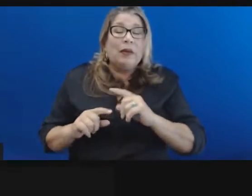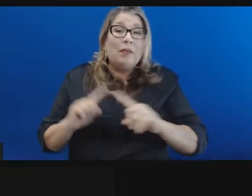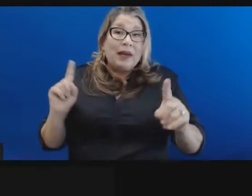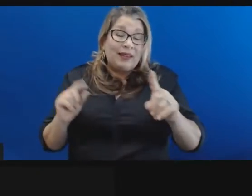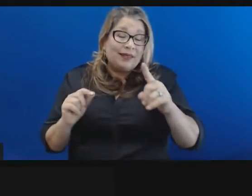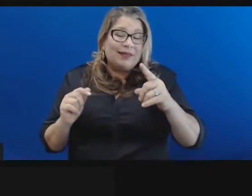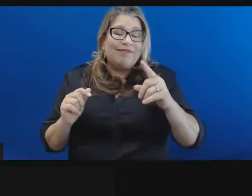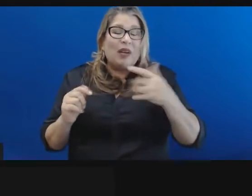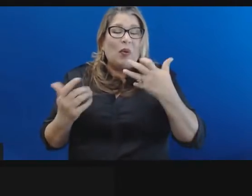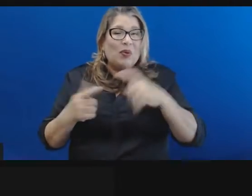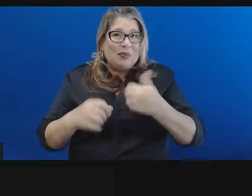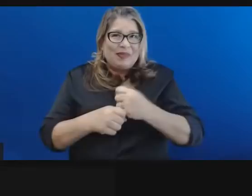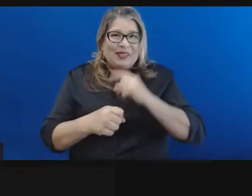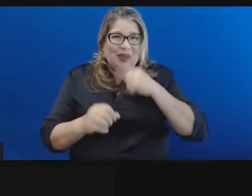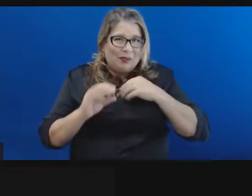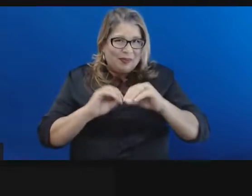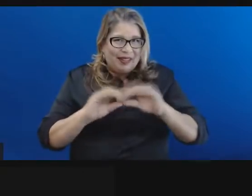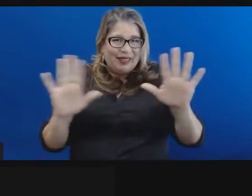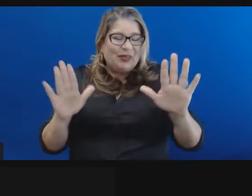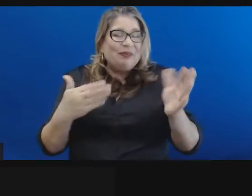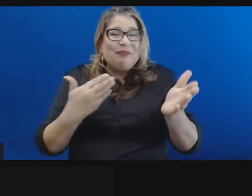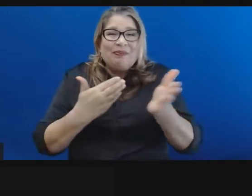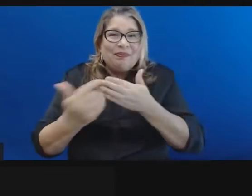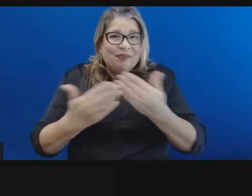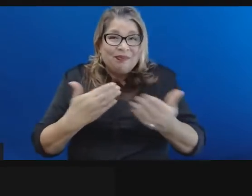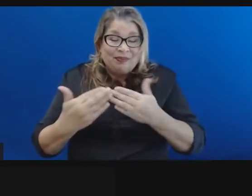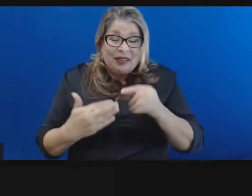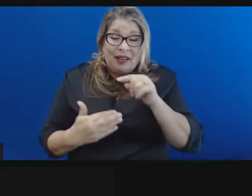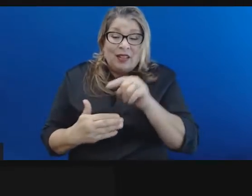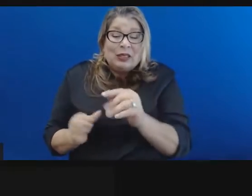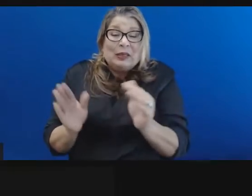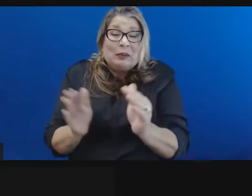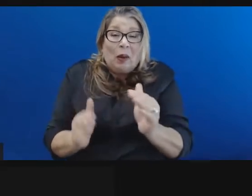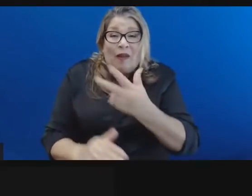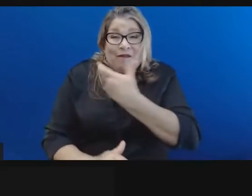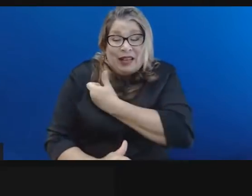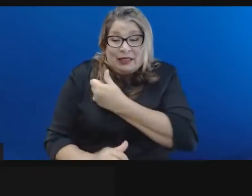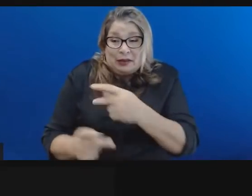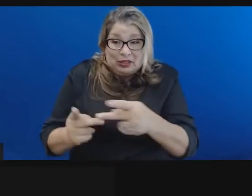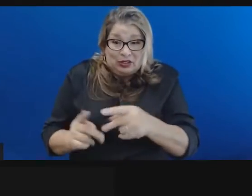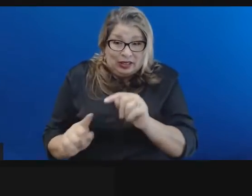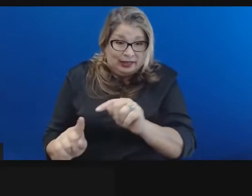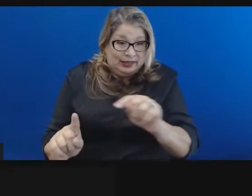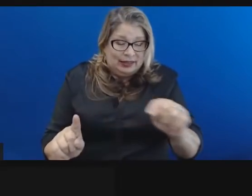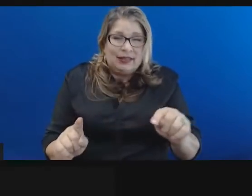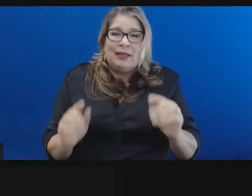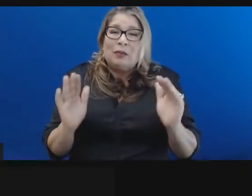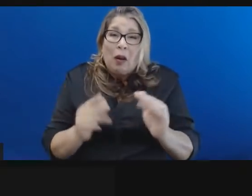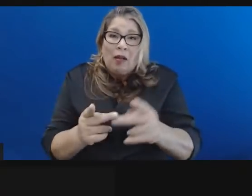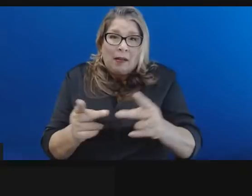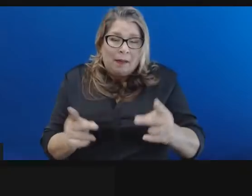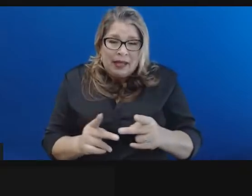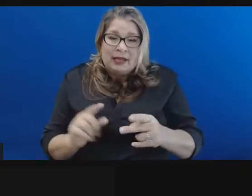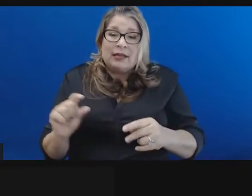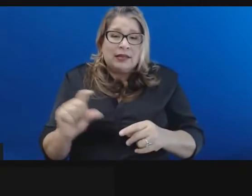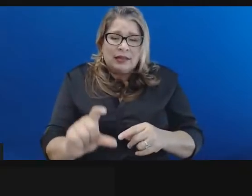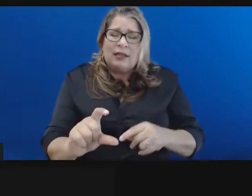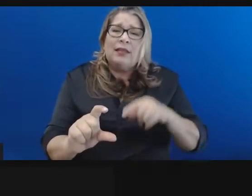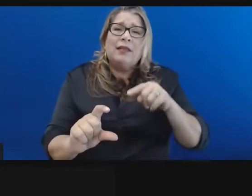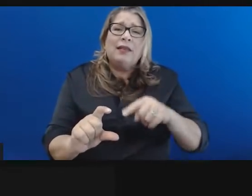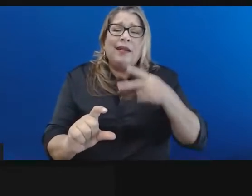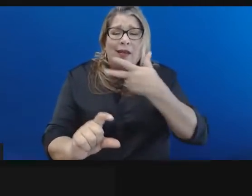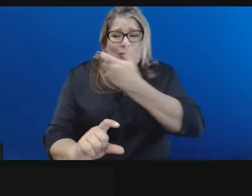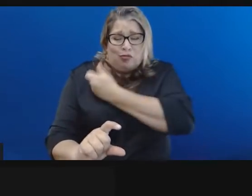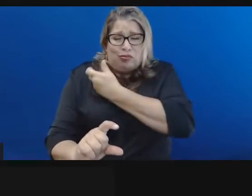is that even in the small vaccination sites, that we don't have any waste, that we have a plan in advance for